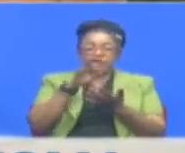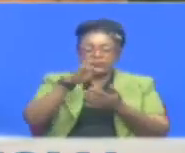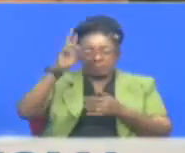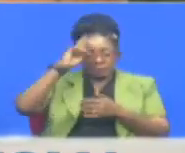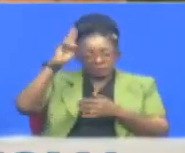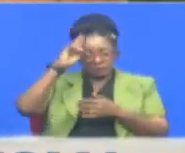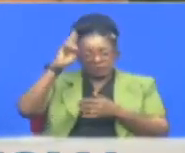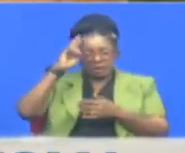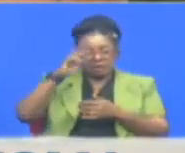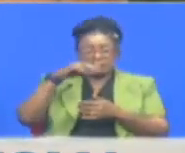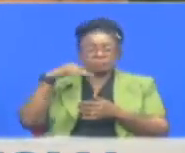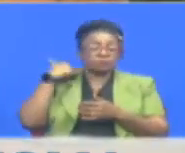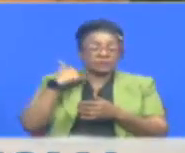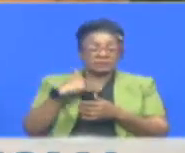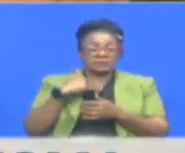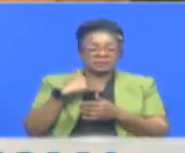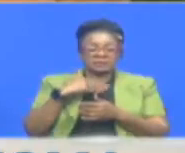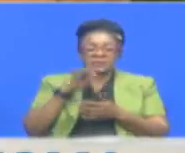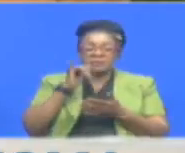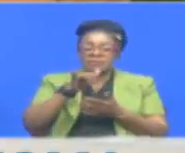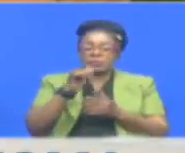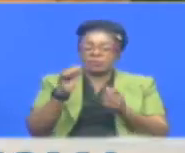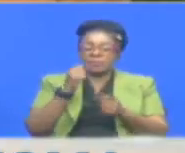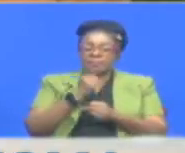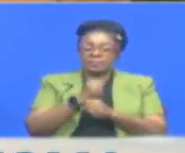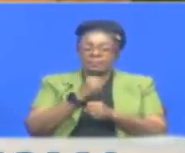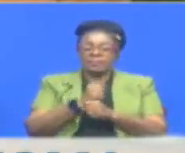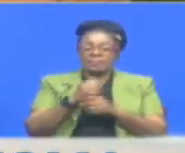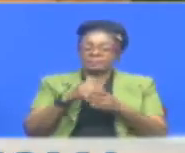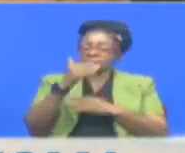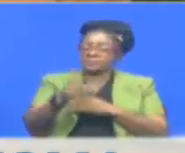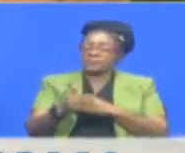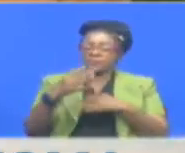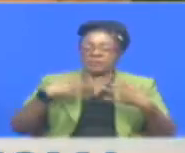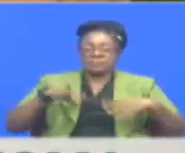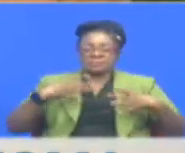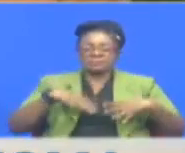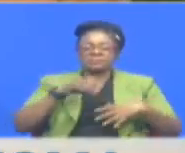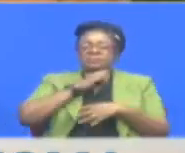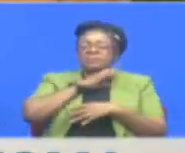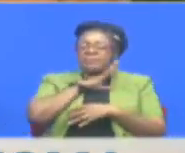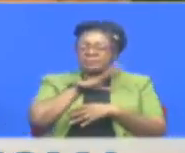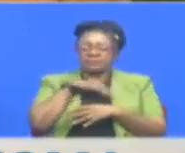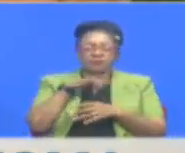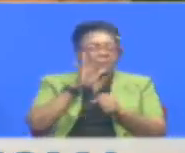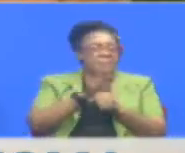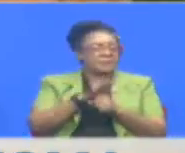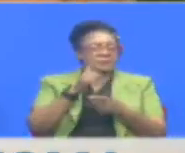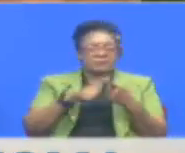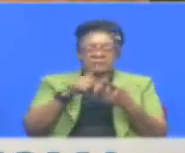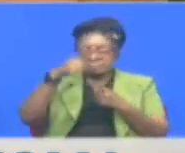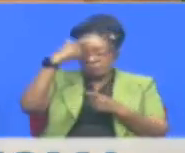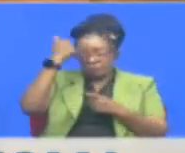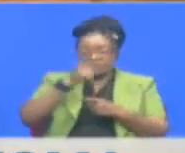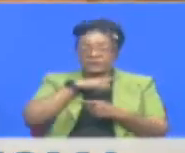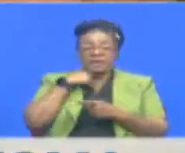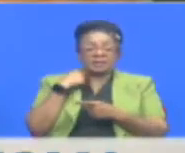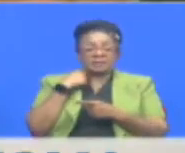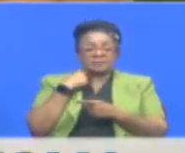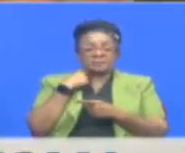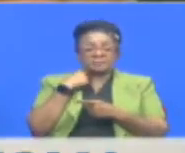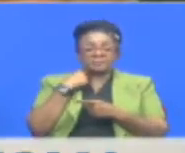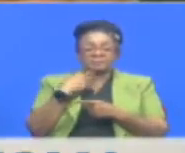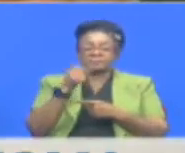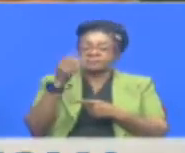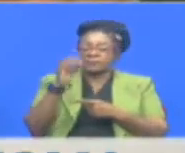police brutality. This was done after a lot of public outcry in Kenya for many years due to police brutality. It is necessary to give